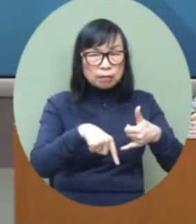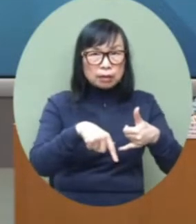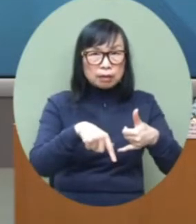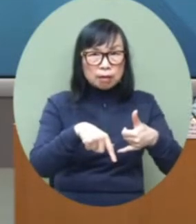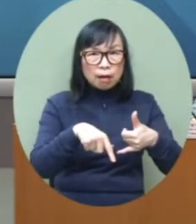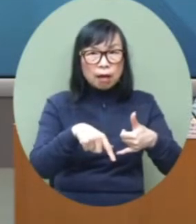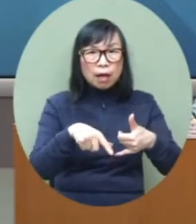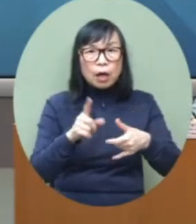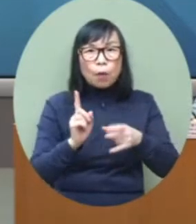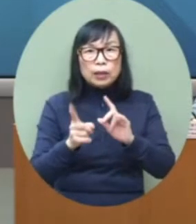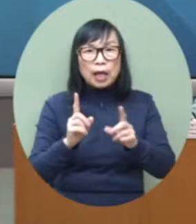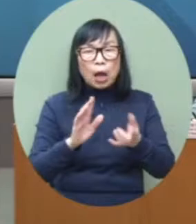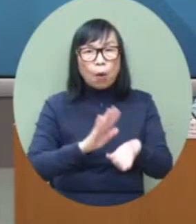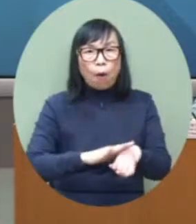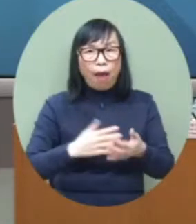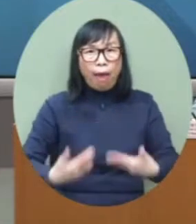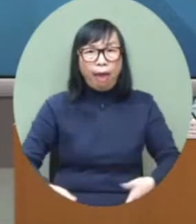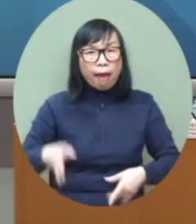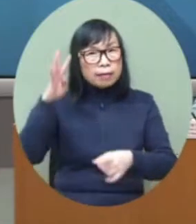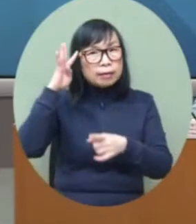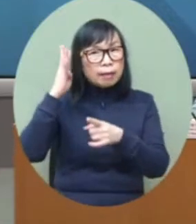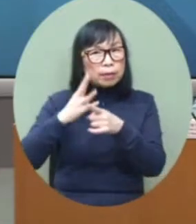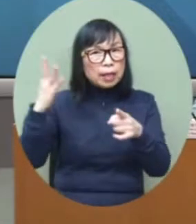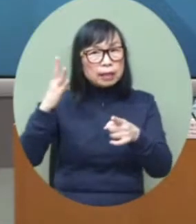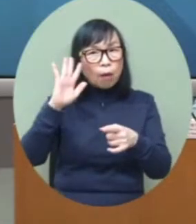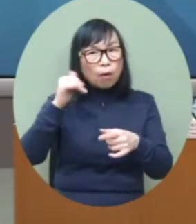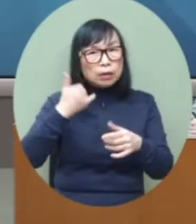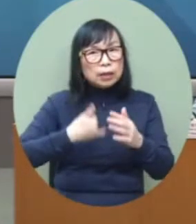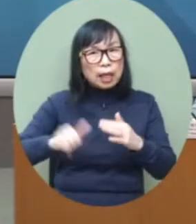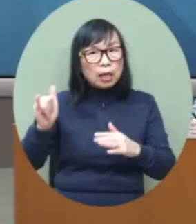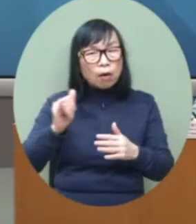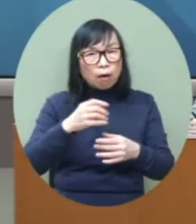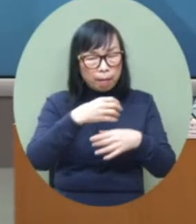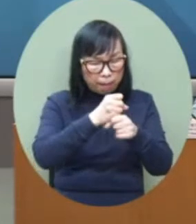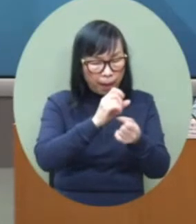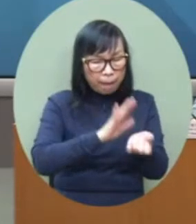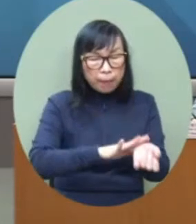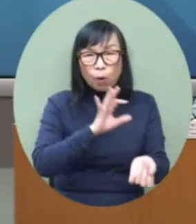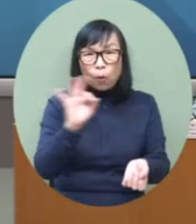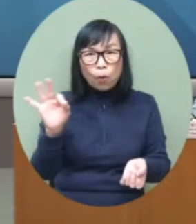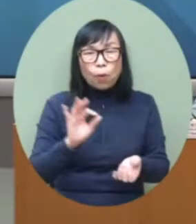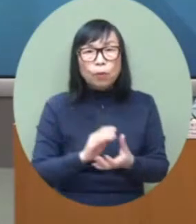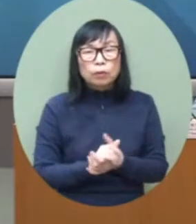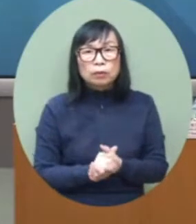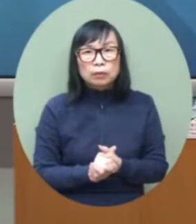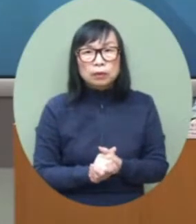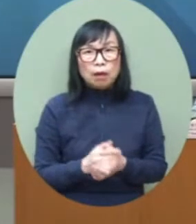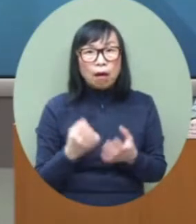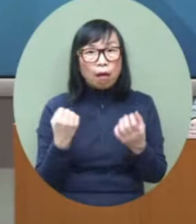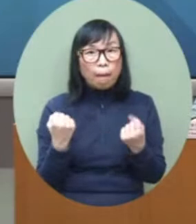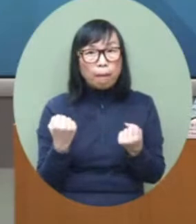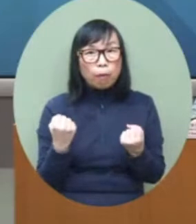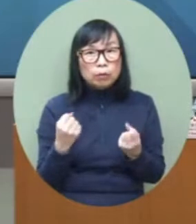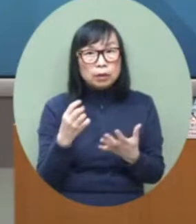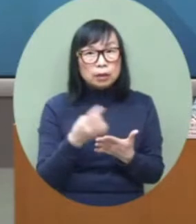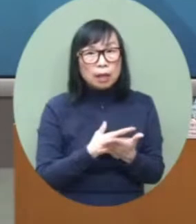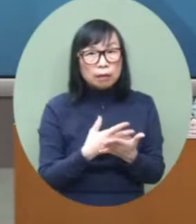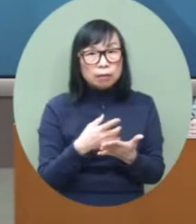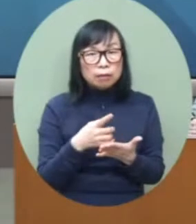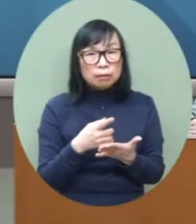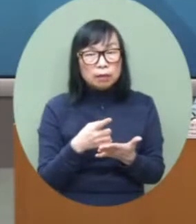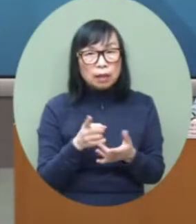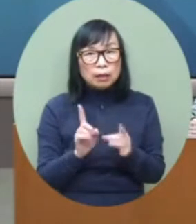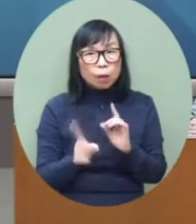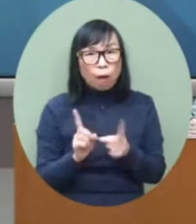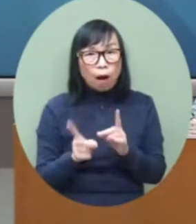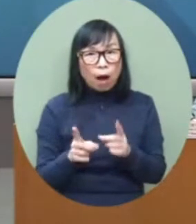of self-isolation at home if they test negative. So is this a general guideline or is this a mandatory